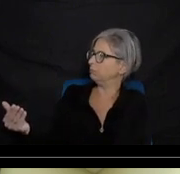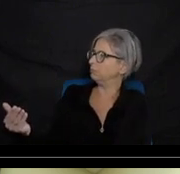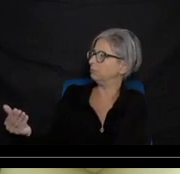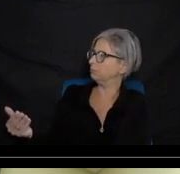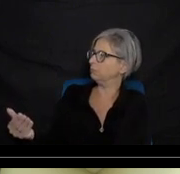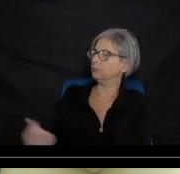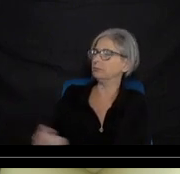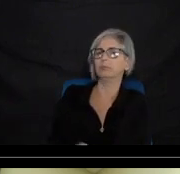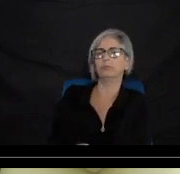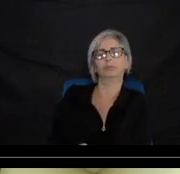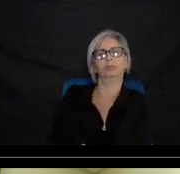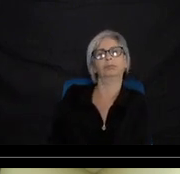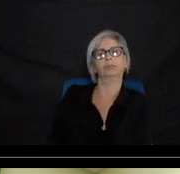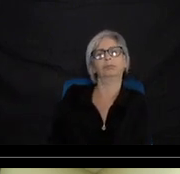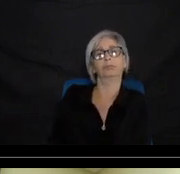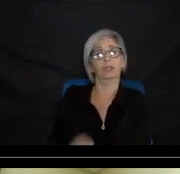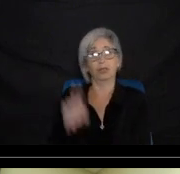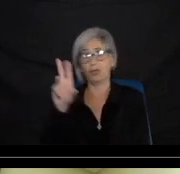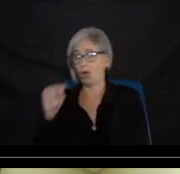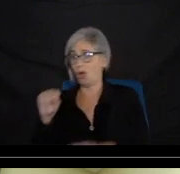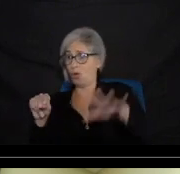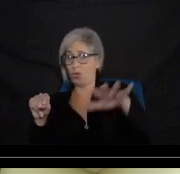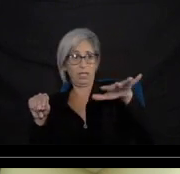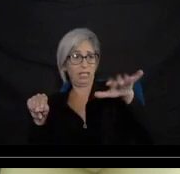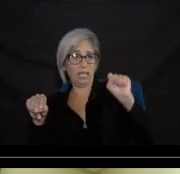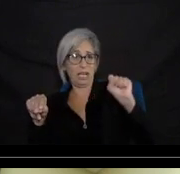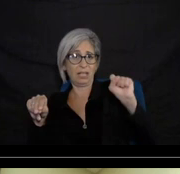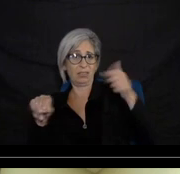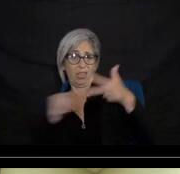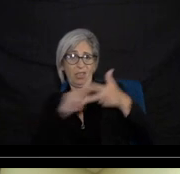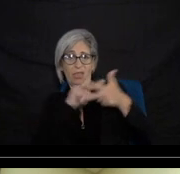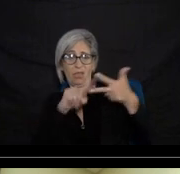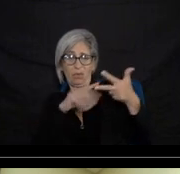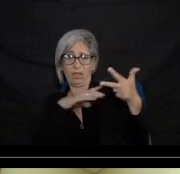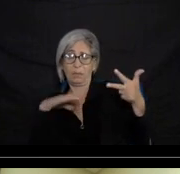And do we have a no or yes for the other three commissioners?